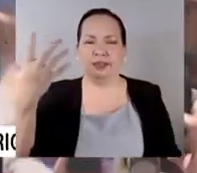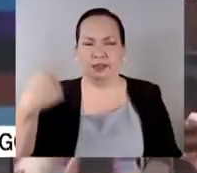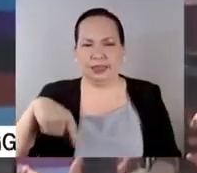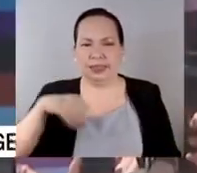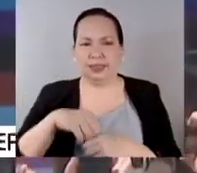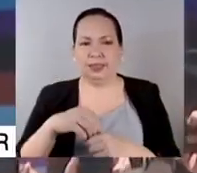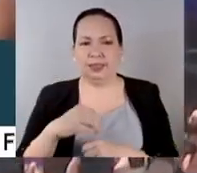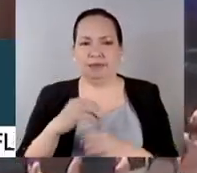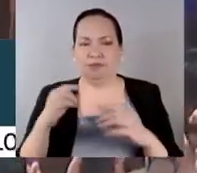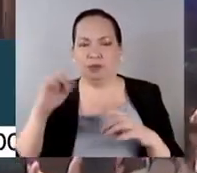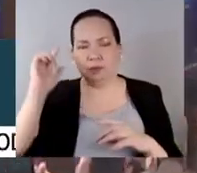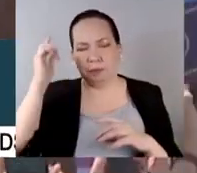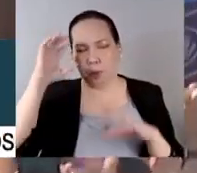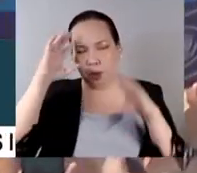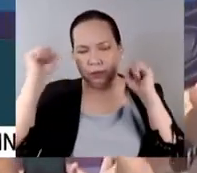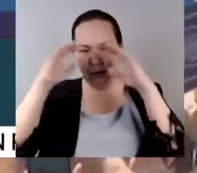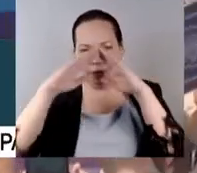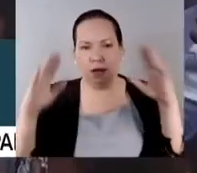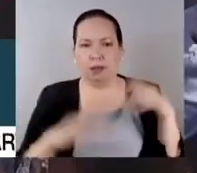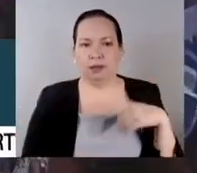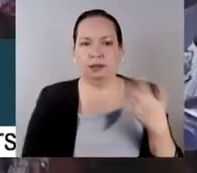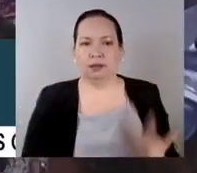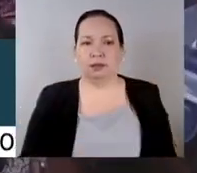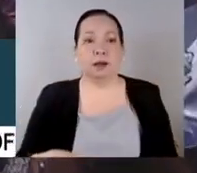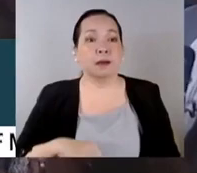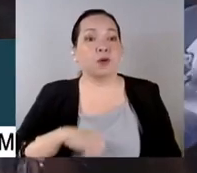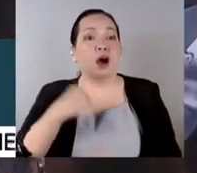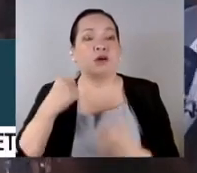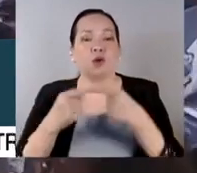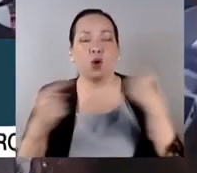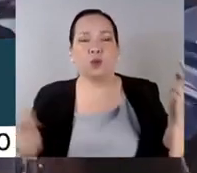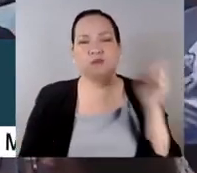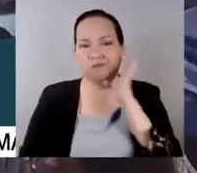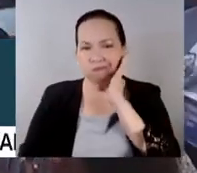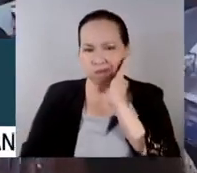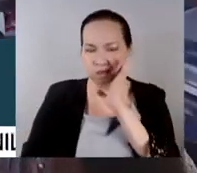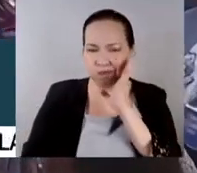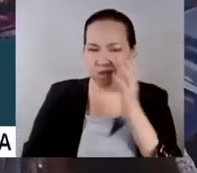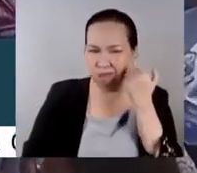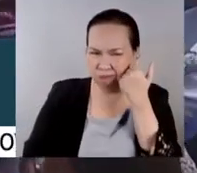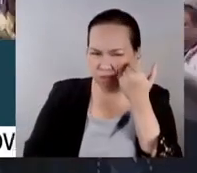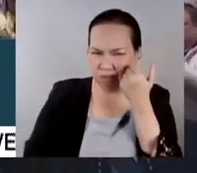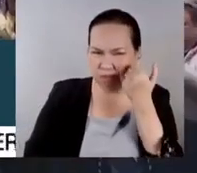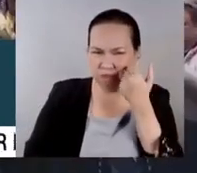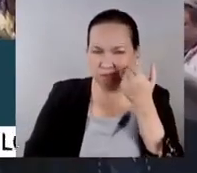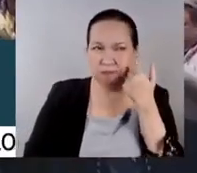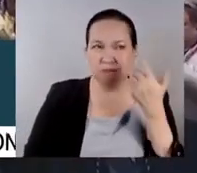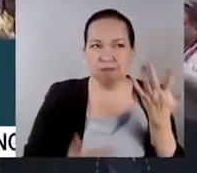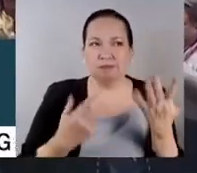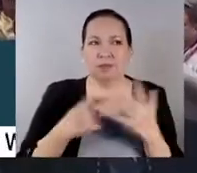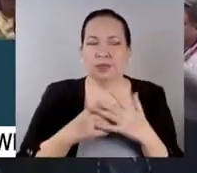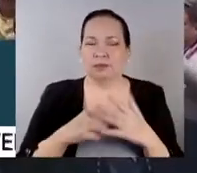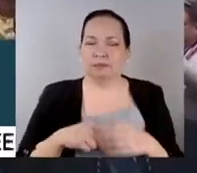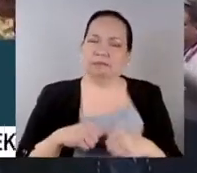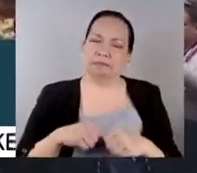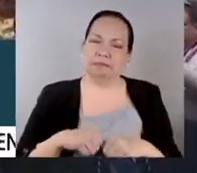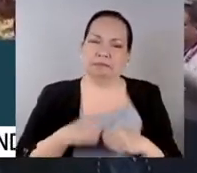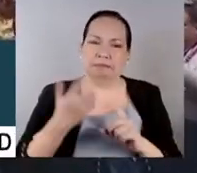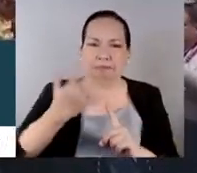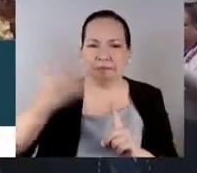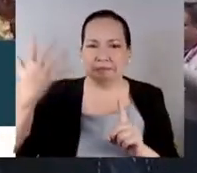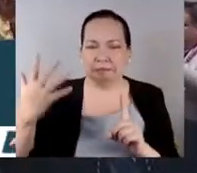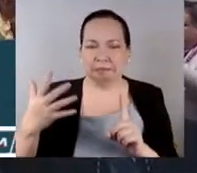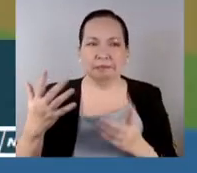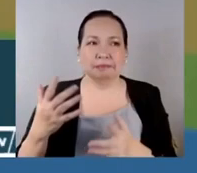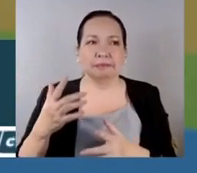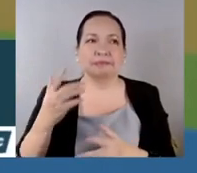Pride is the opposite of shame, a point President Joe Biden stressed at this year's celebration of the lesbian, gay, bisexual, and transgender community at